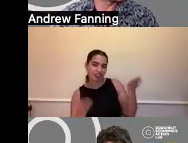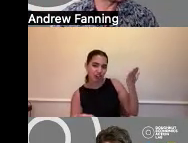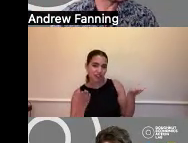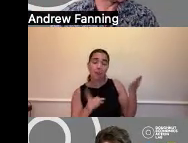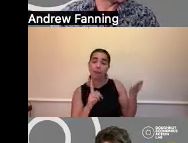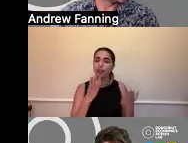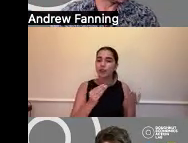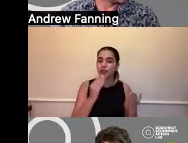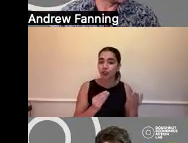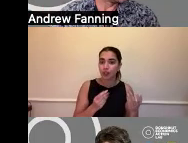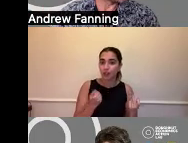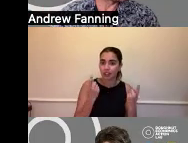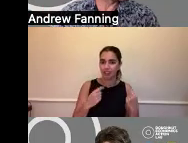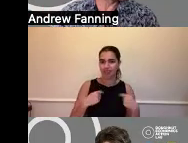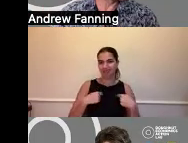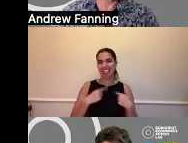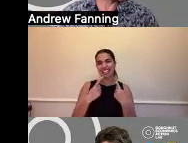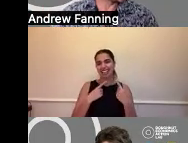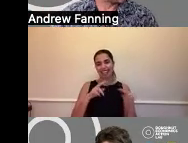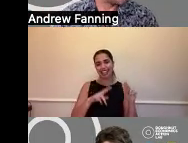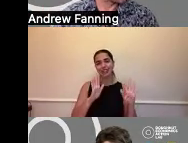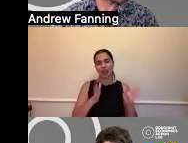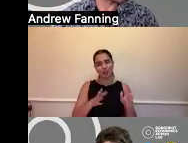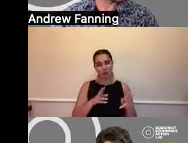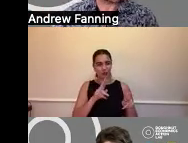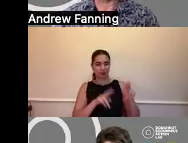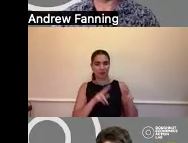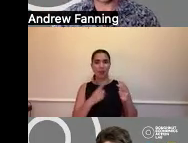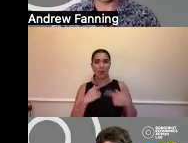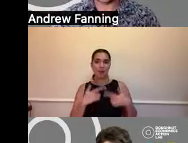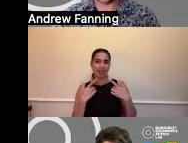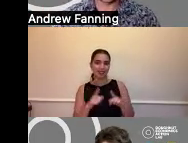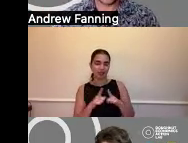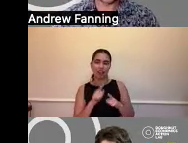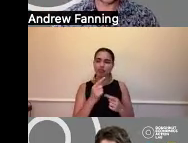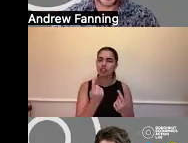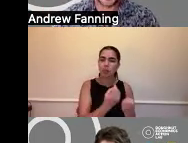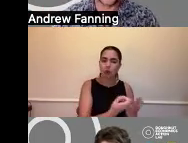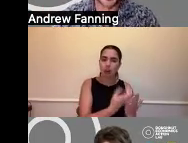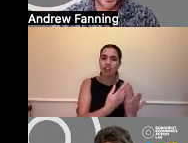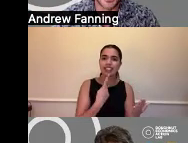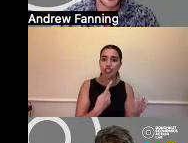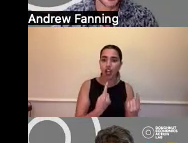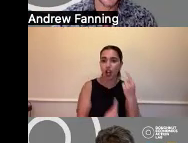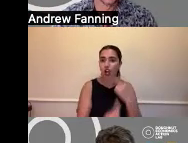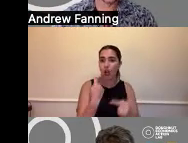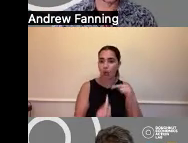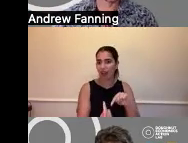understand. Go back further in time. That's a challenge. That's a